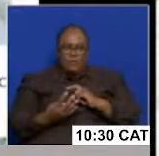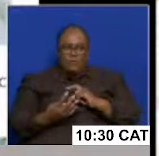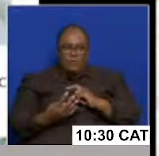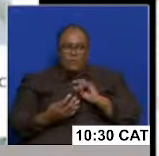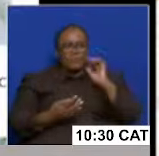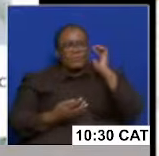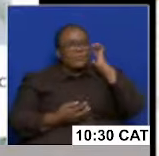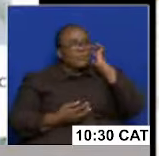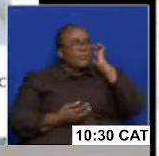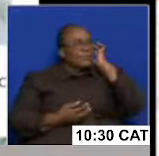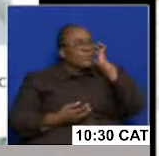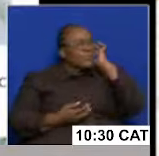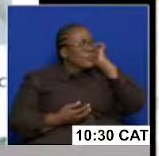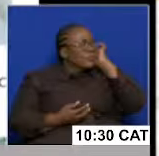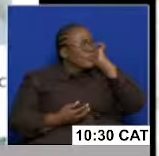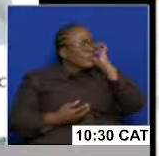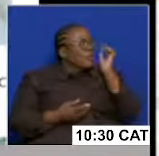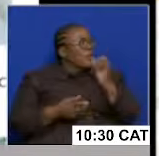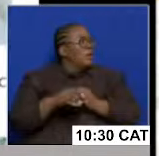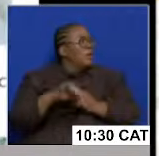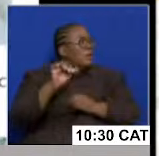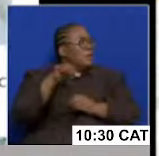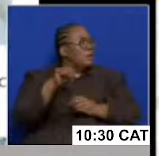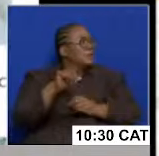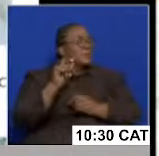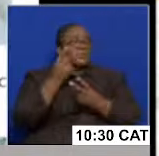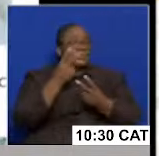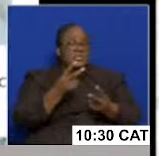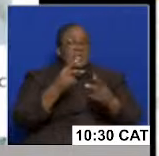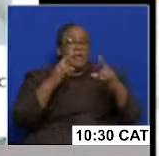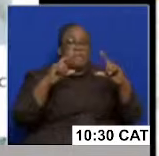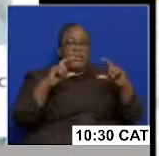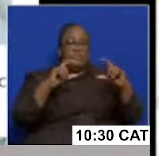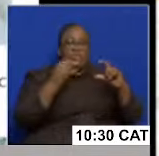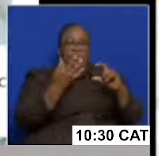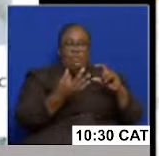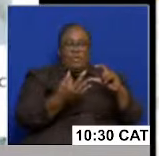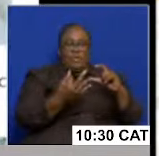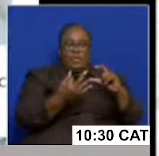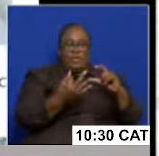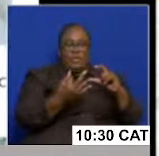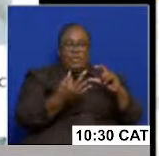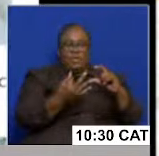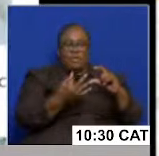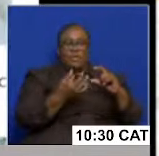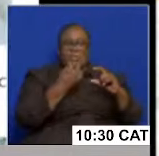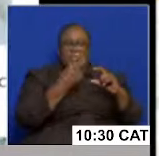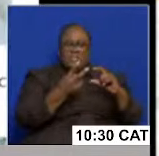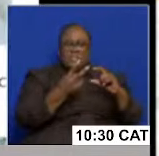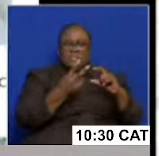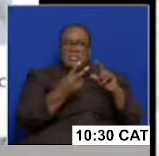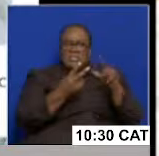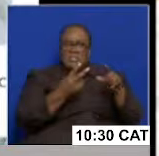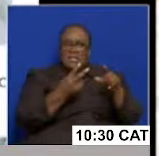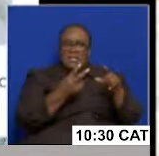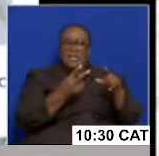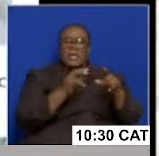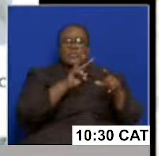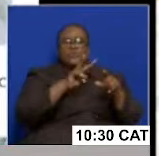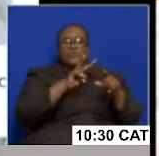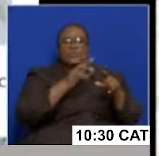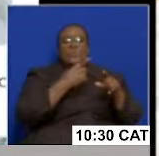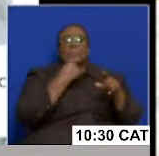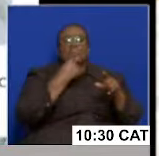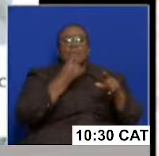Yes, I can see it. When you look at picture 3, which is the picture on the top, you see that there are 2 red arrows. Do you see those